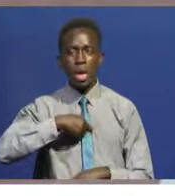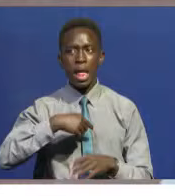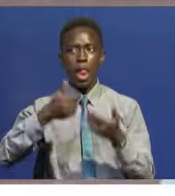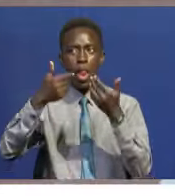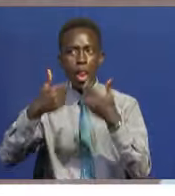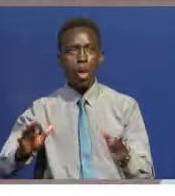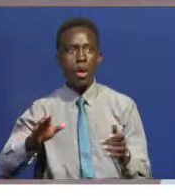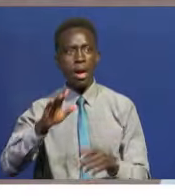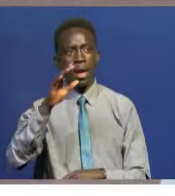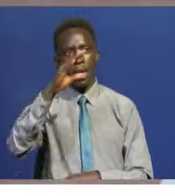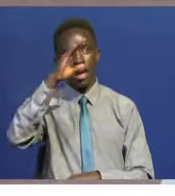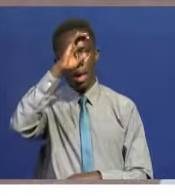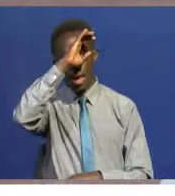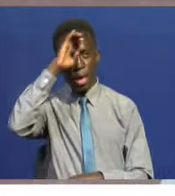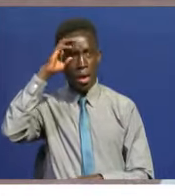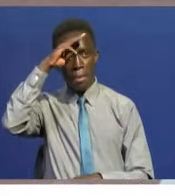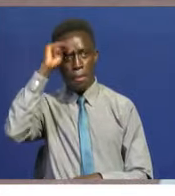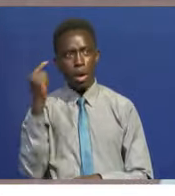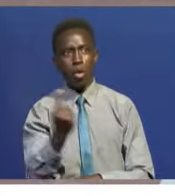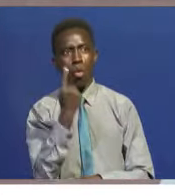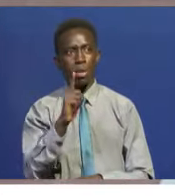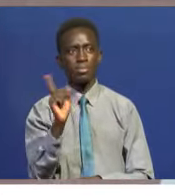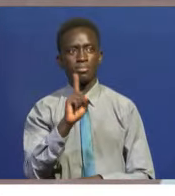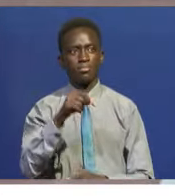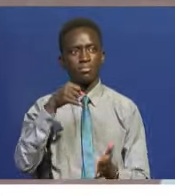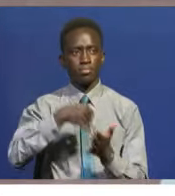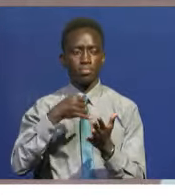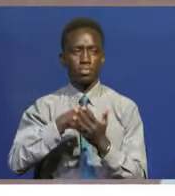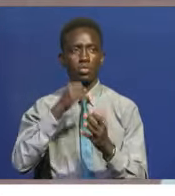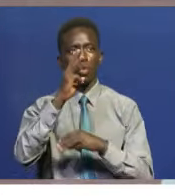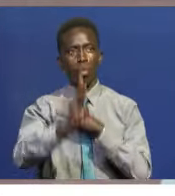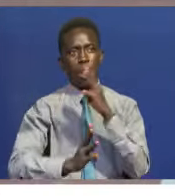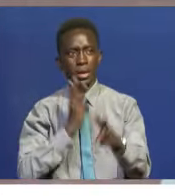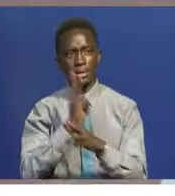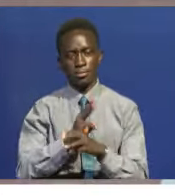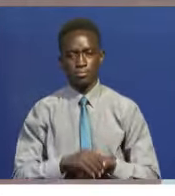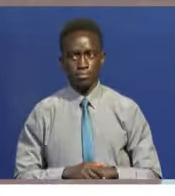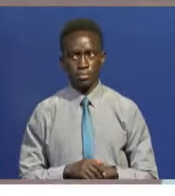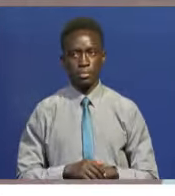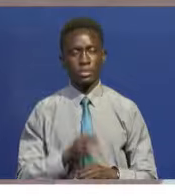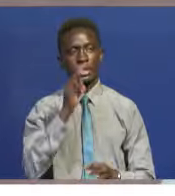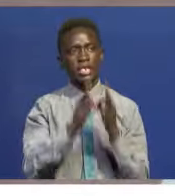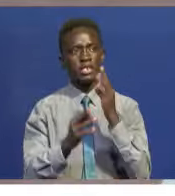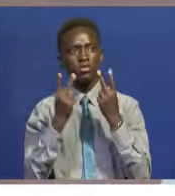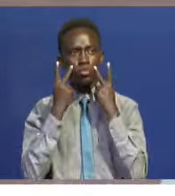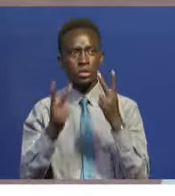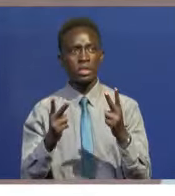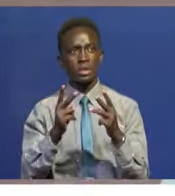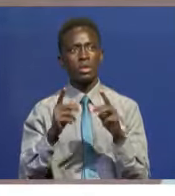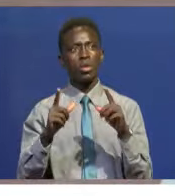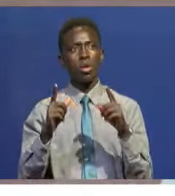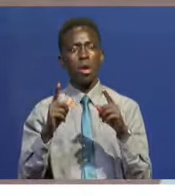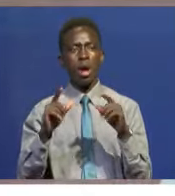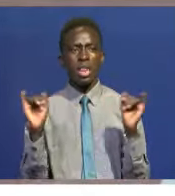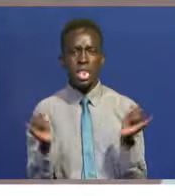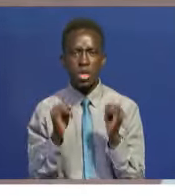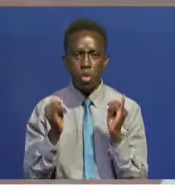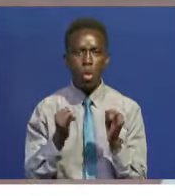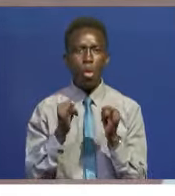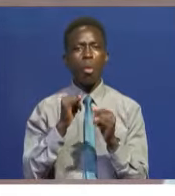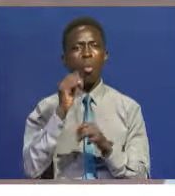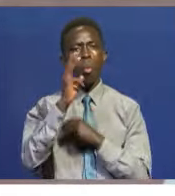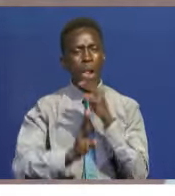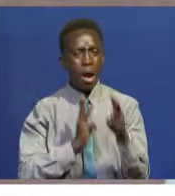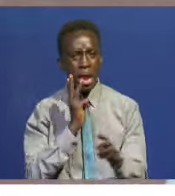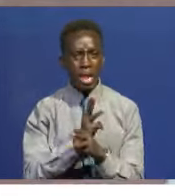Marakwet peke yake, but in the whole world. Ungeangalia habari za dunia, ungeona kwamba CNN, BBC, all